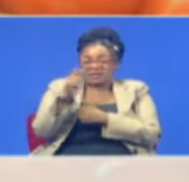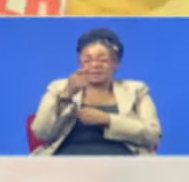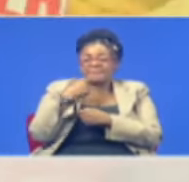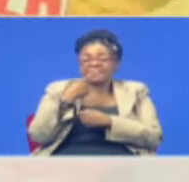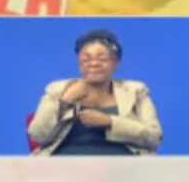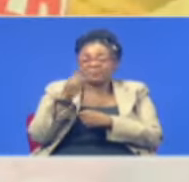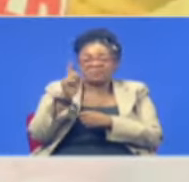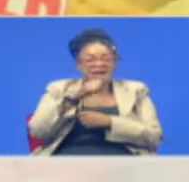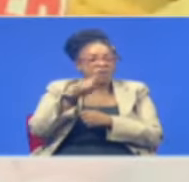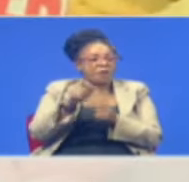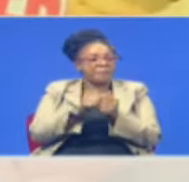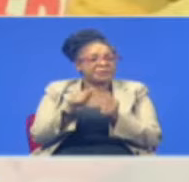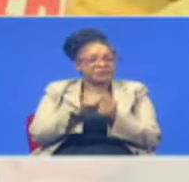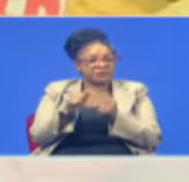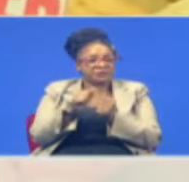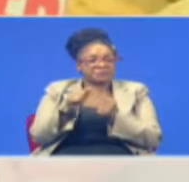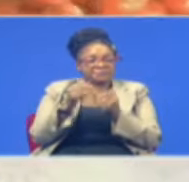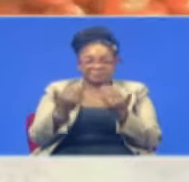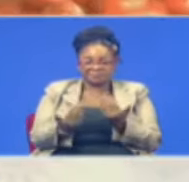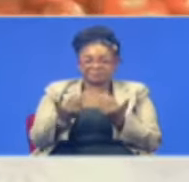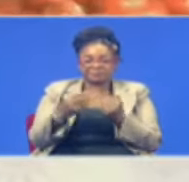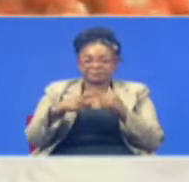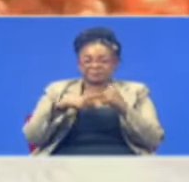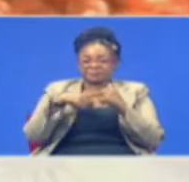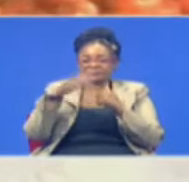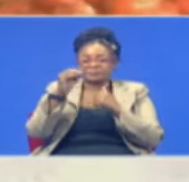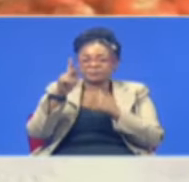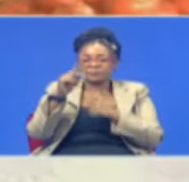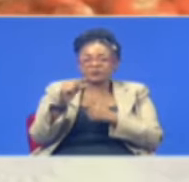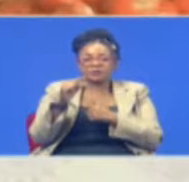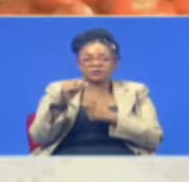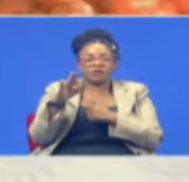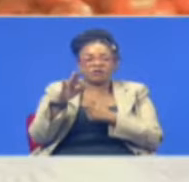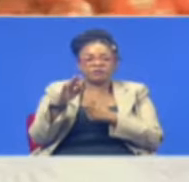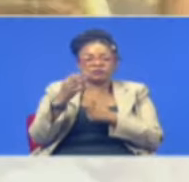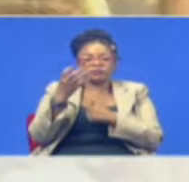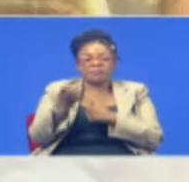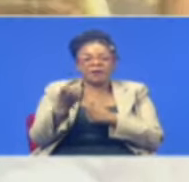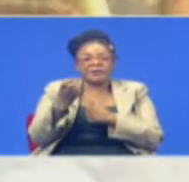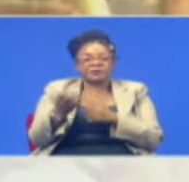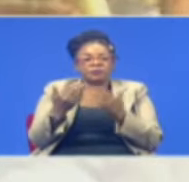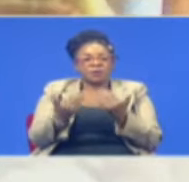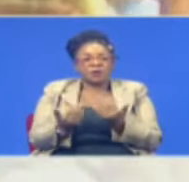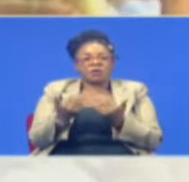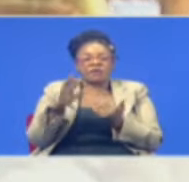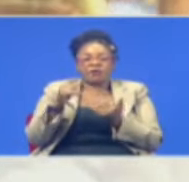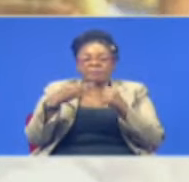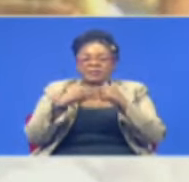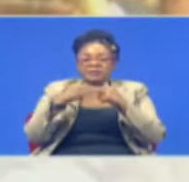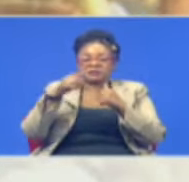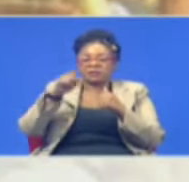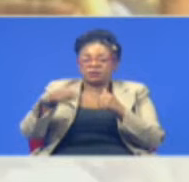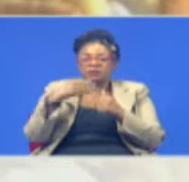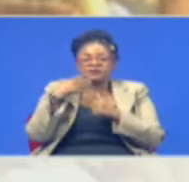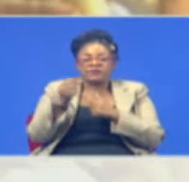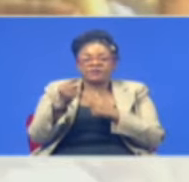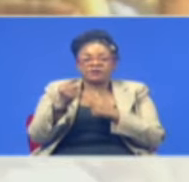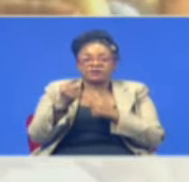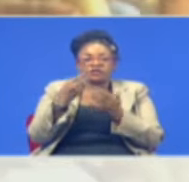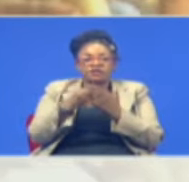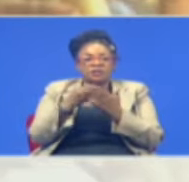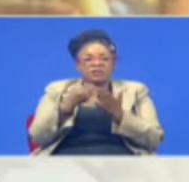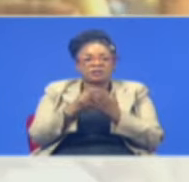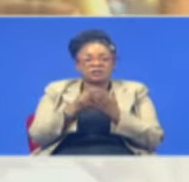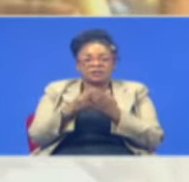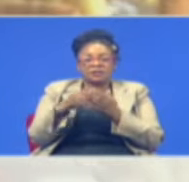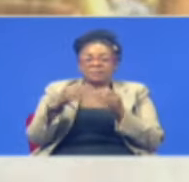on maize. Well, currently, a 60-kilogram crate of tomatoes is now ranging from 8,500 shillings and